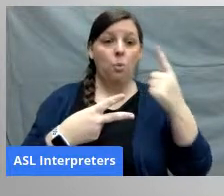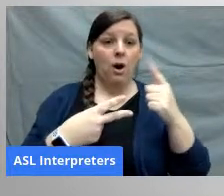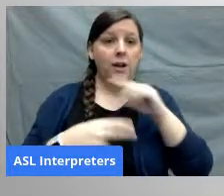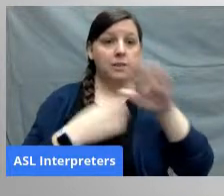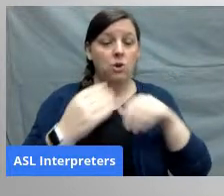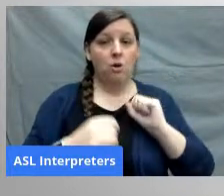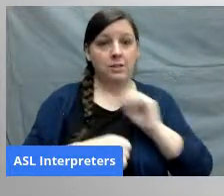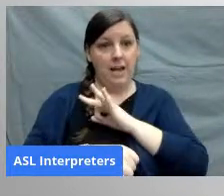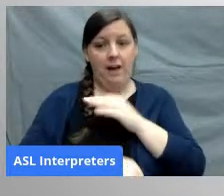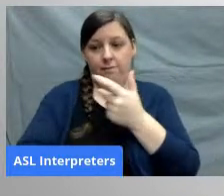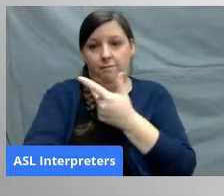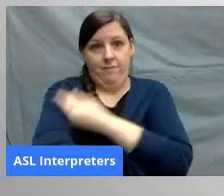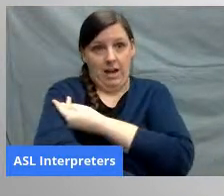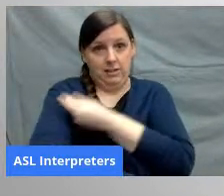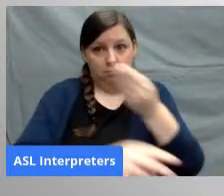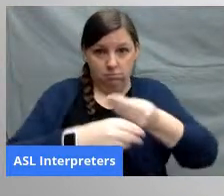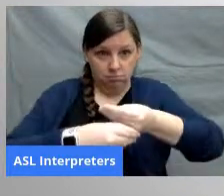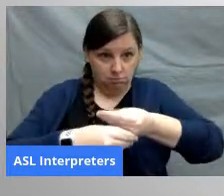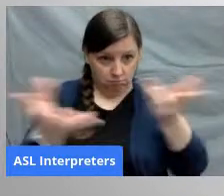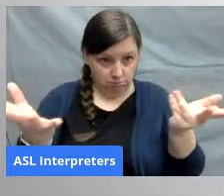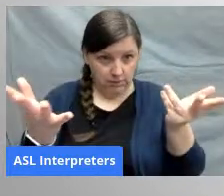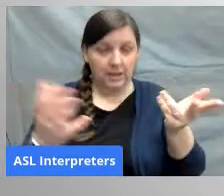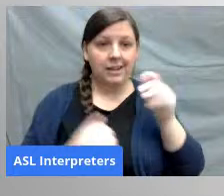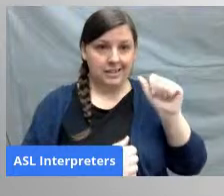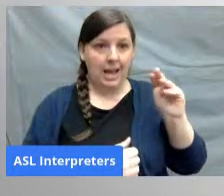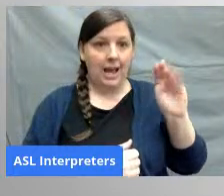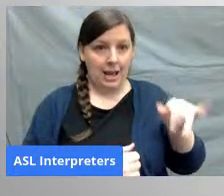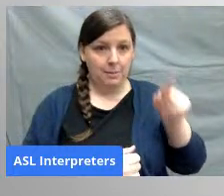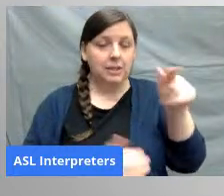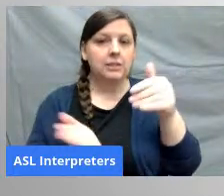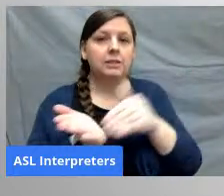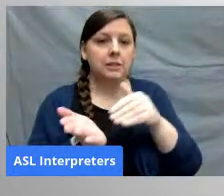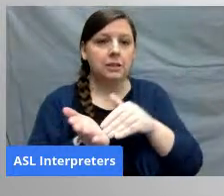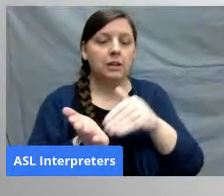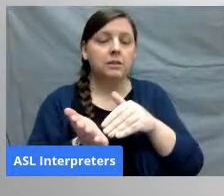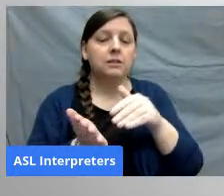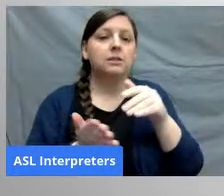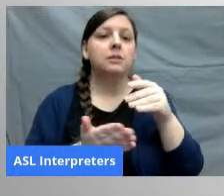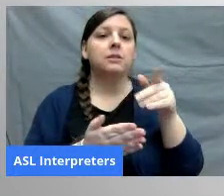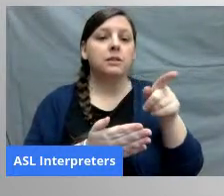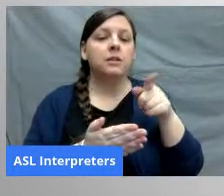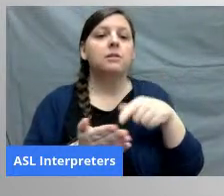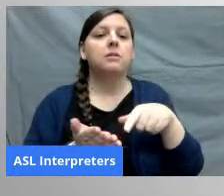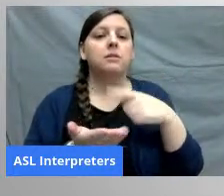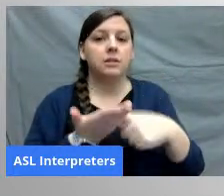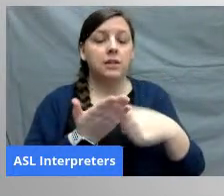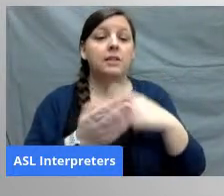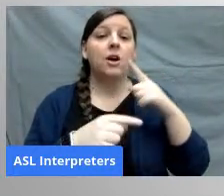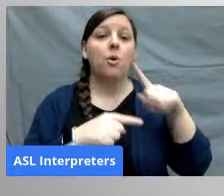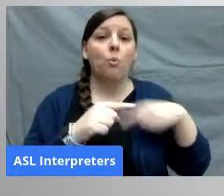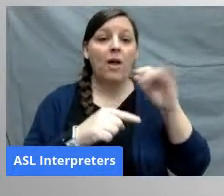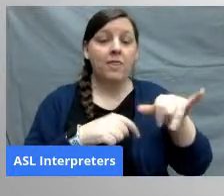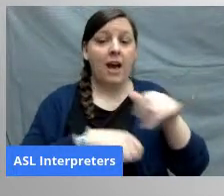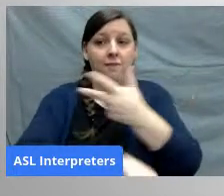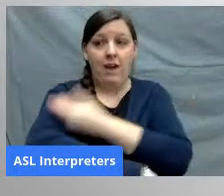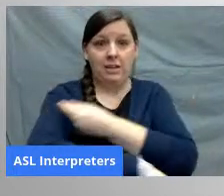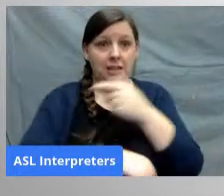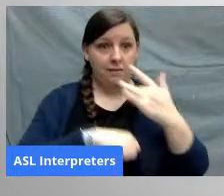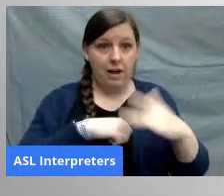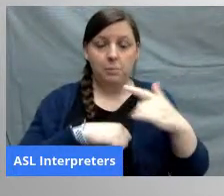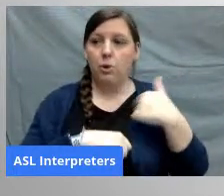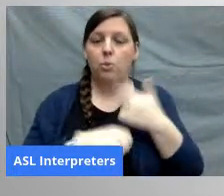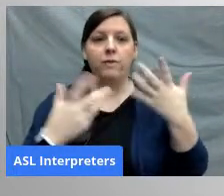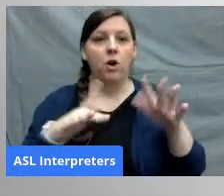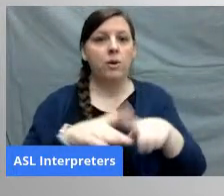talked about. And once that vaccine is available to our staff, we have already started working on plans